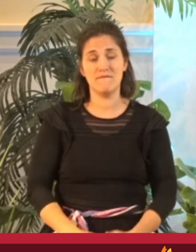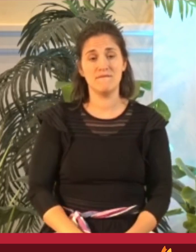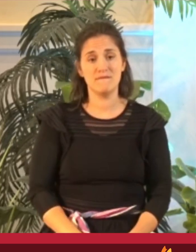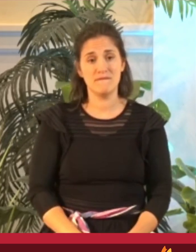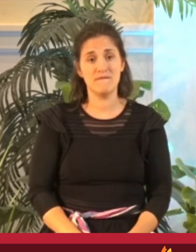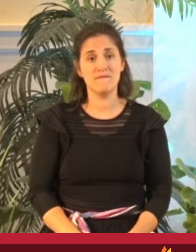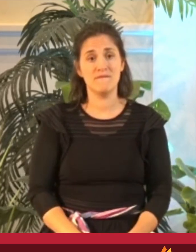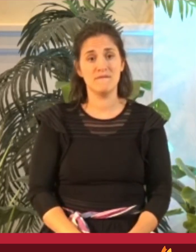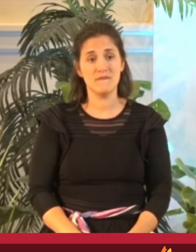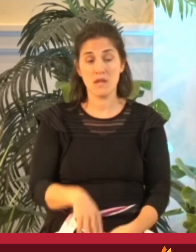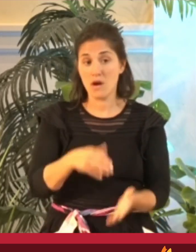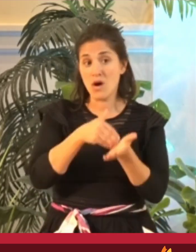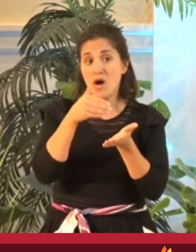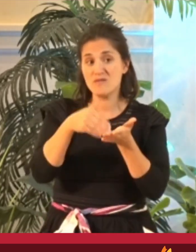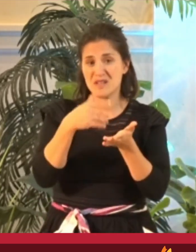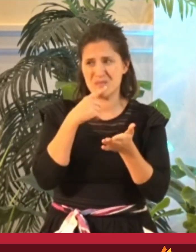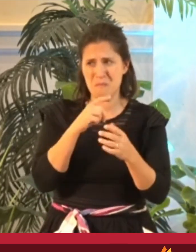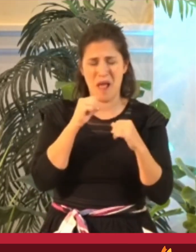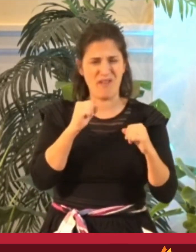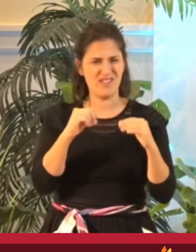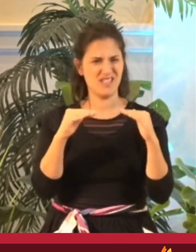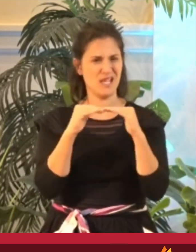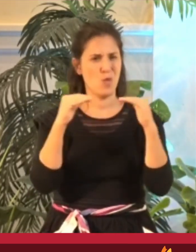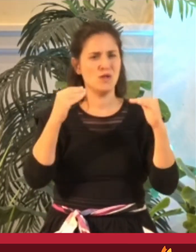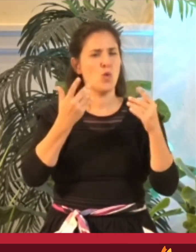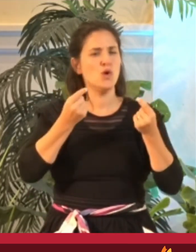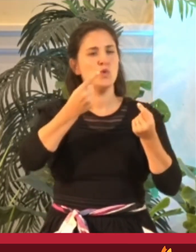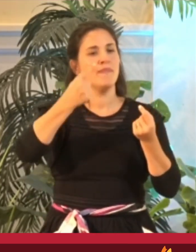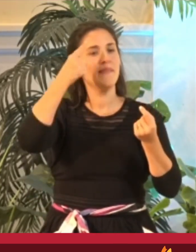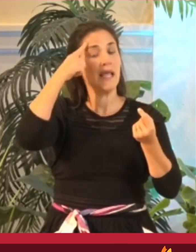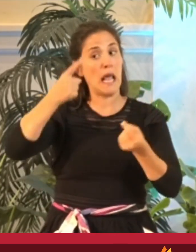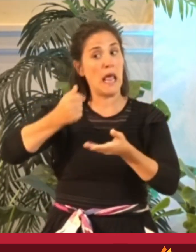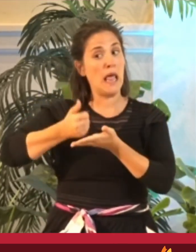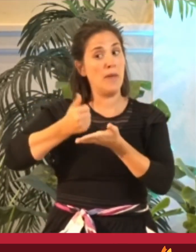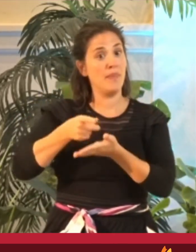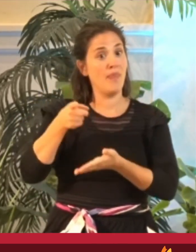as powerful as the help we think we're giving them.